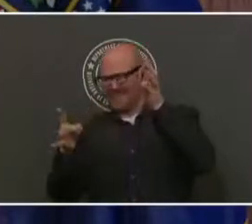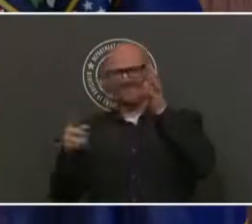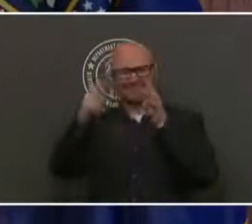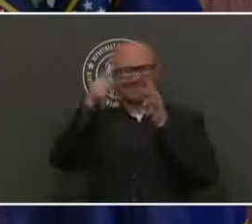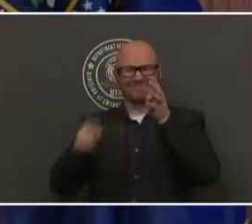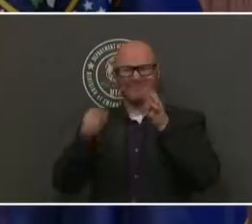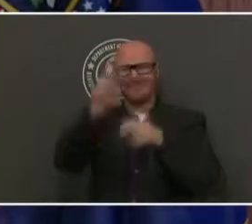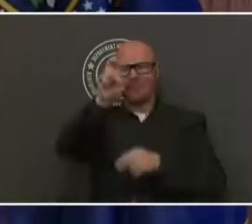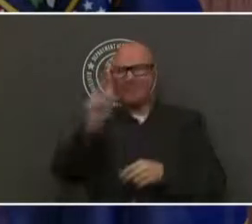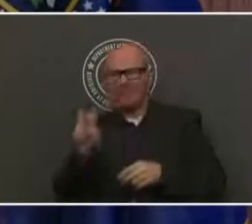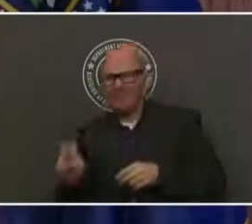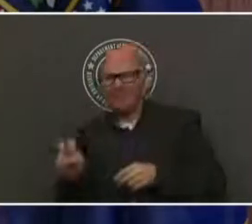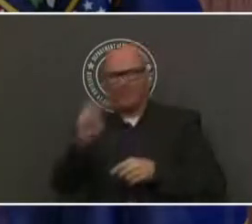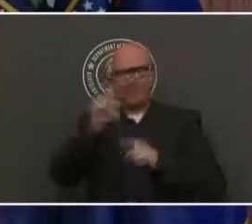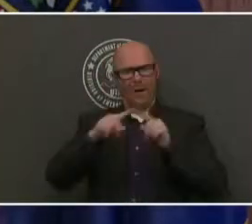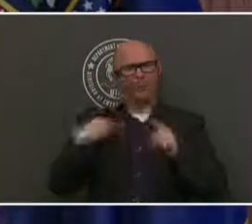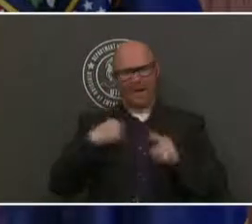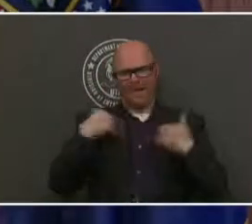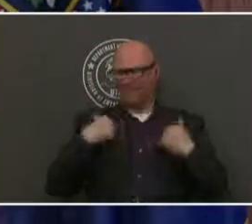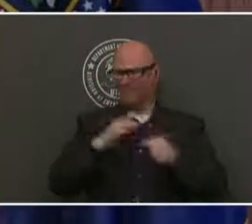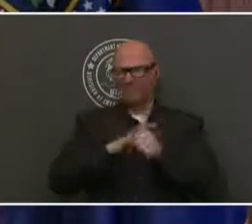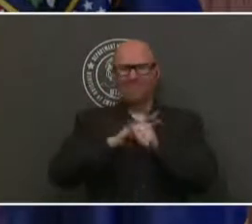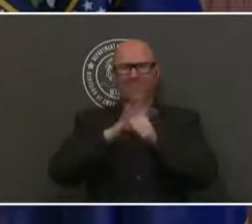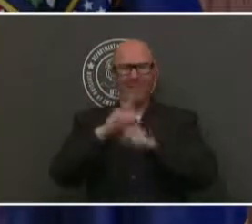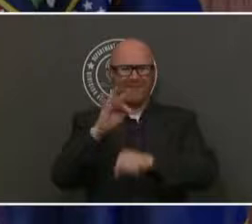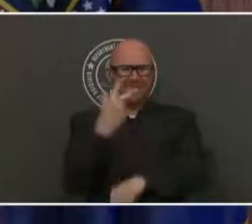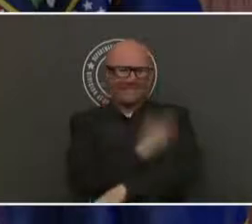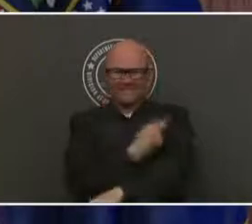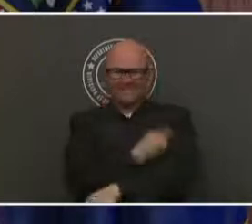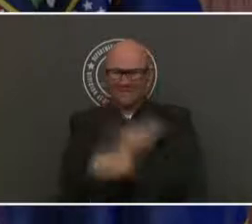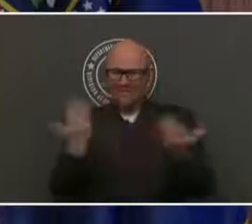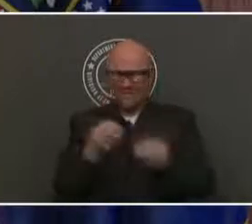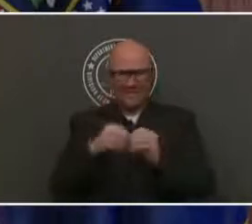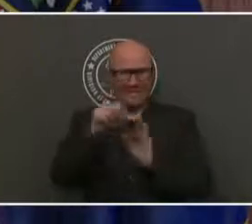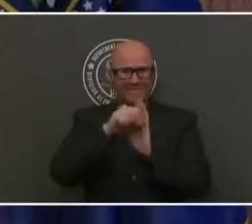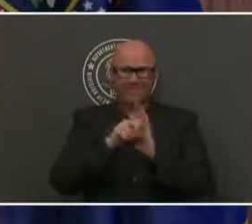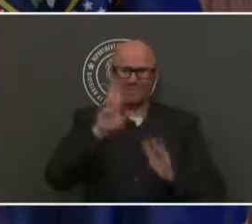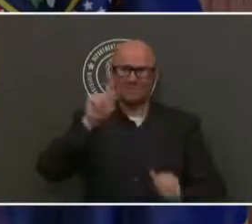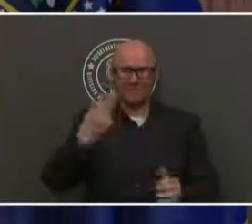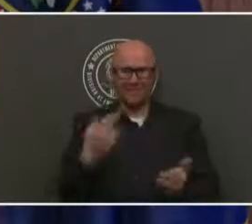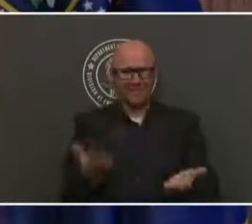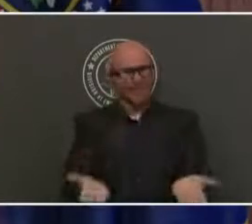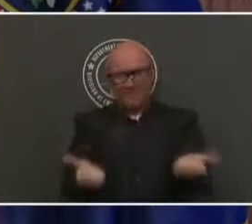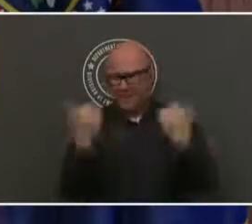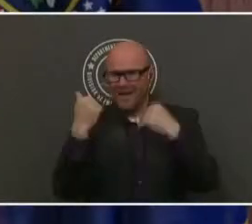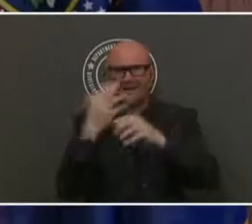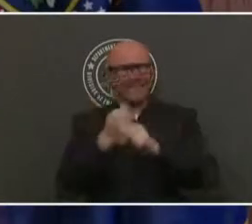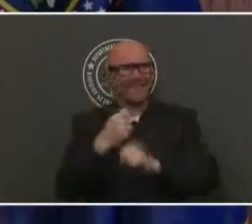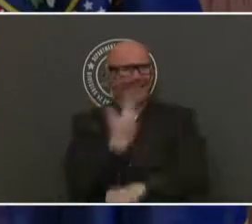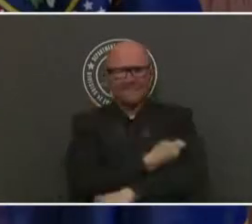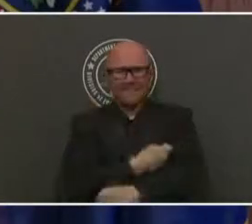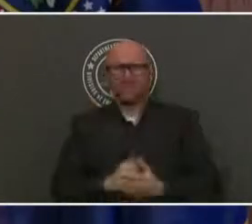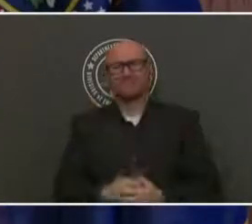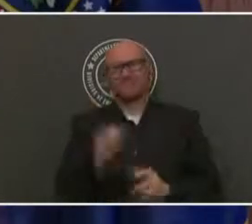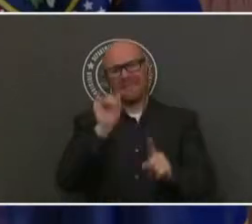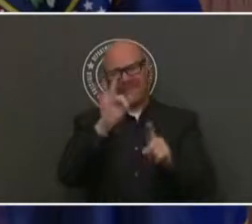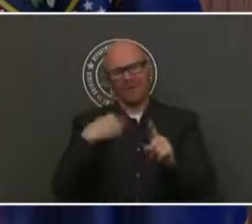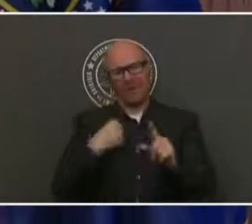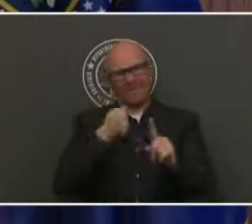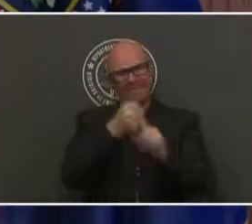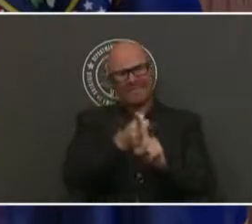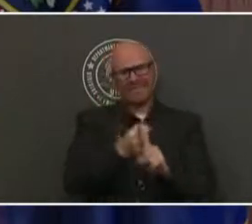had actually been administered into arms. And so we feel really good about that. If we can hit kind of a